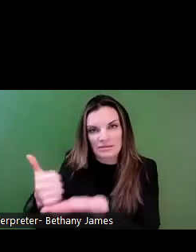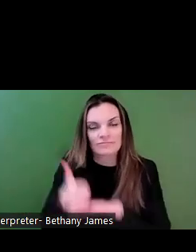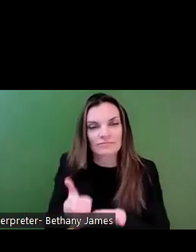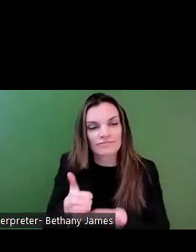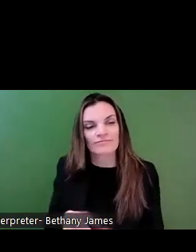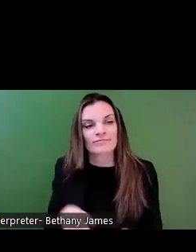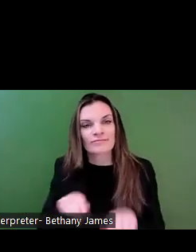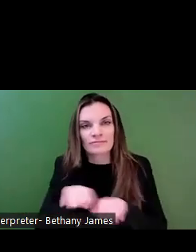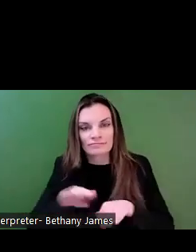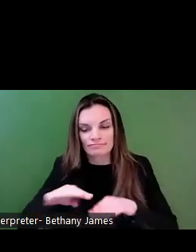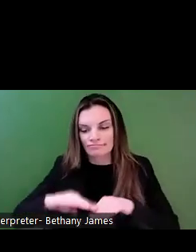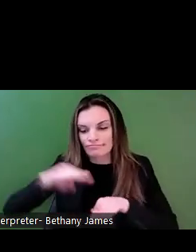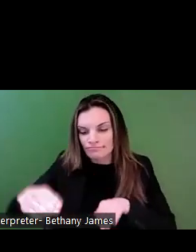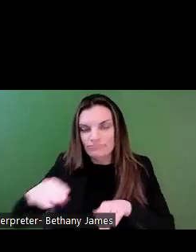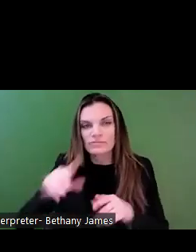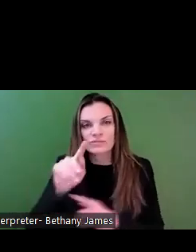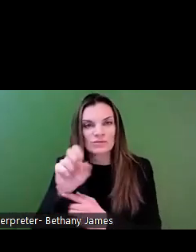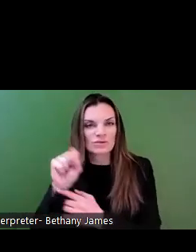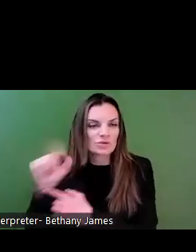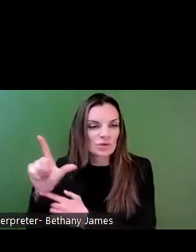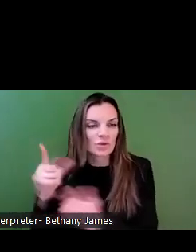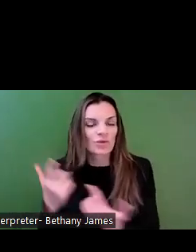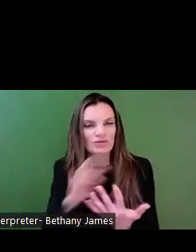or even enlarged handles.